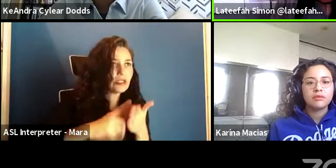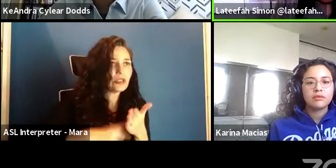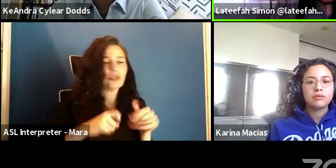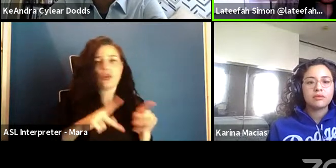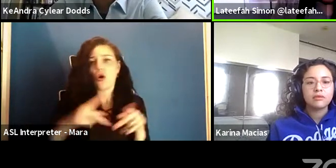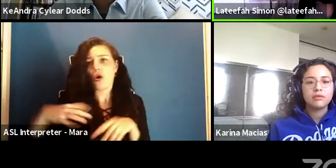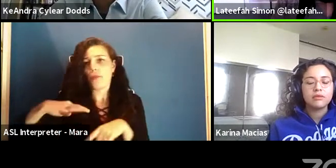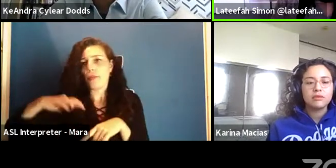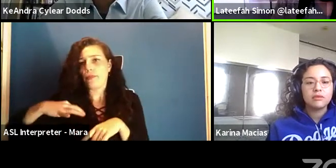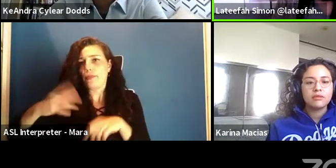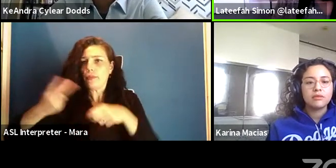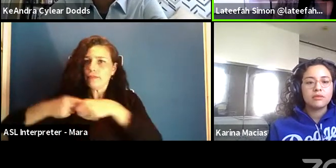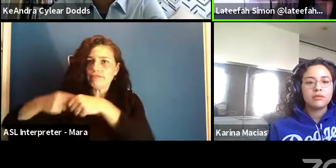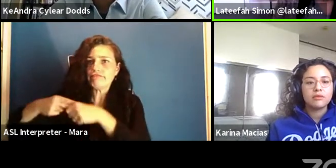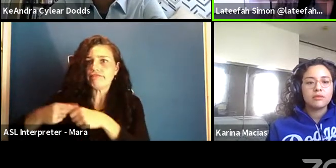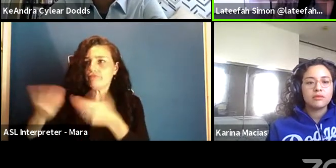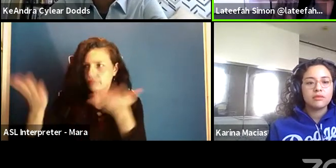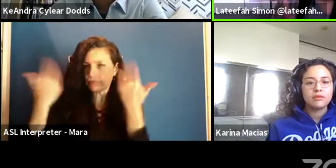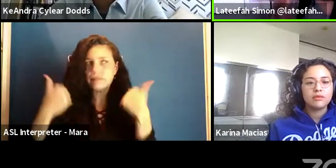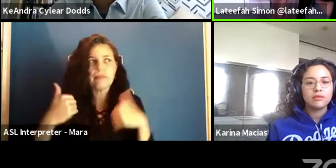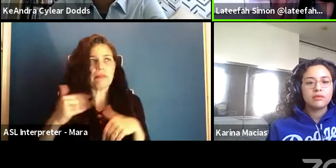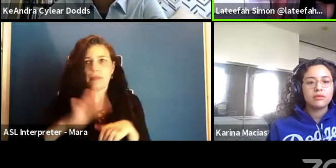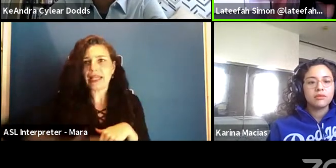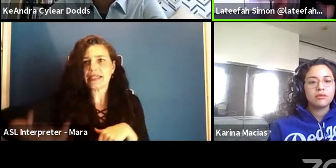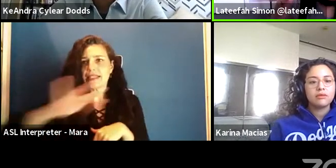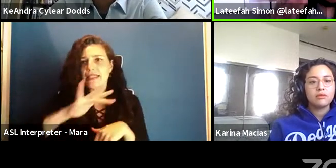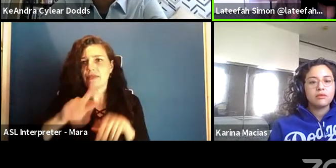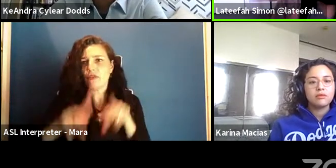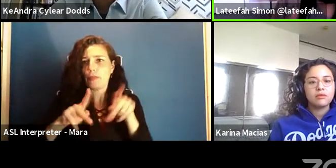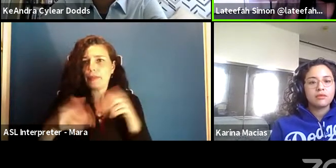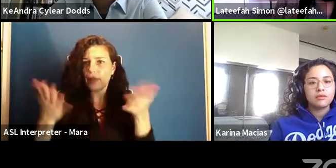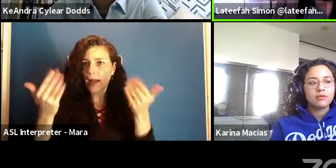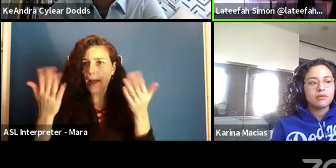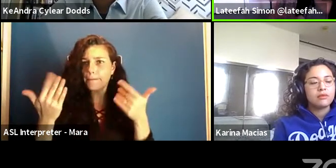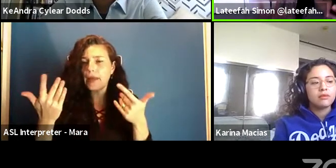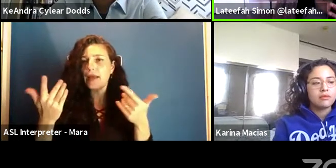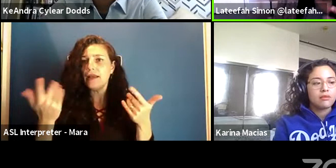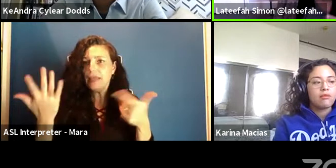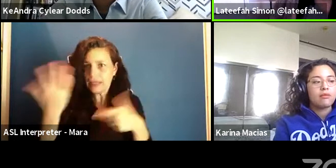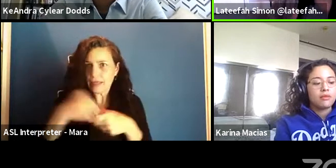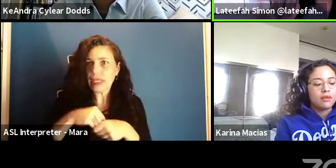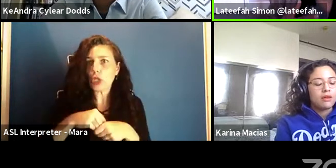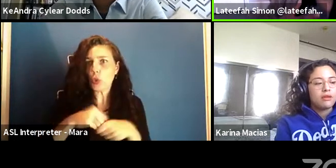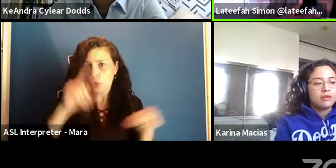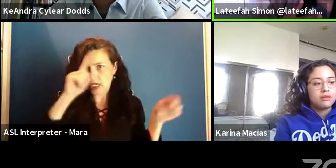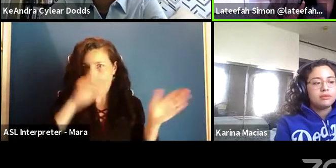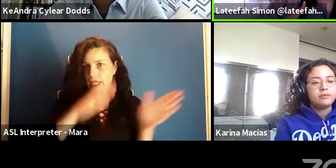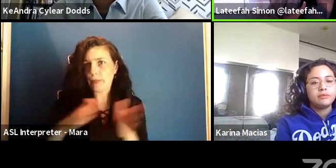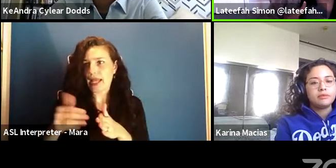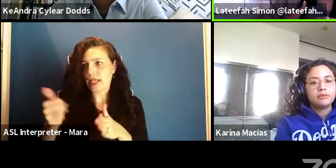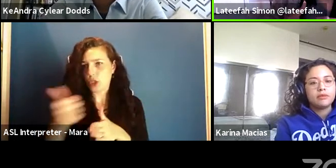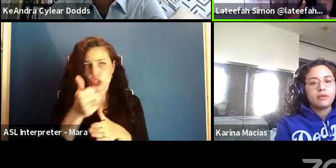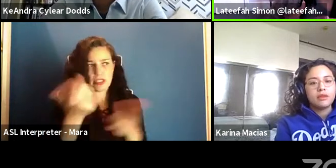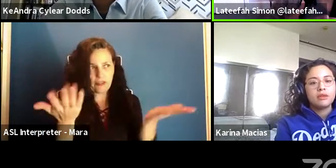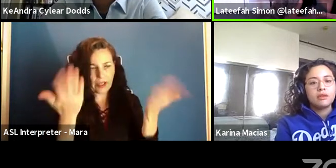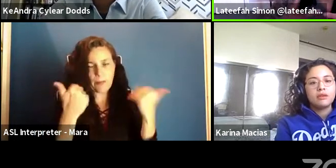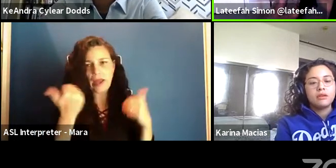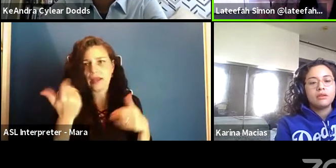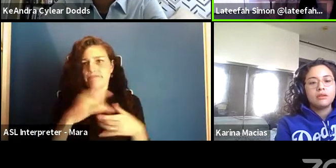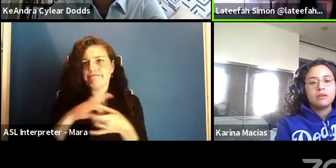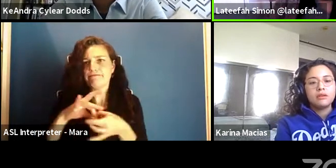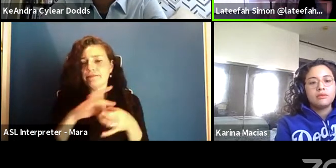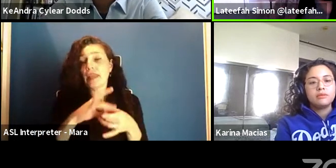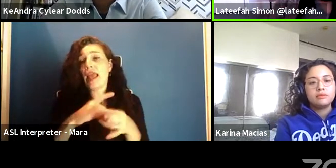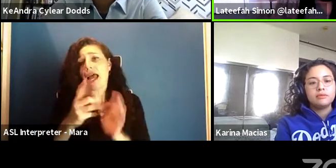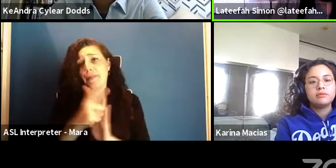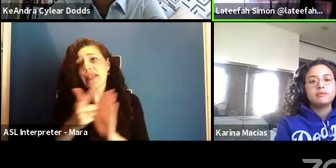spaces where actually folks can come and be a part of the planning. I mean, we do what's but by